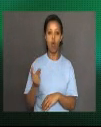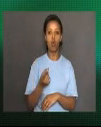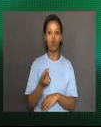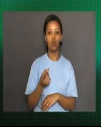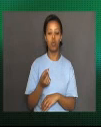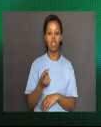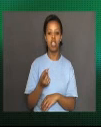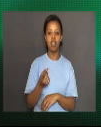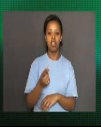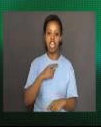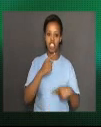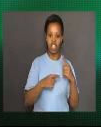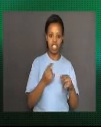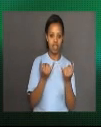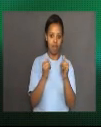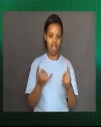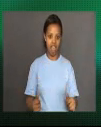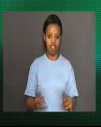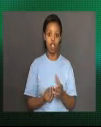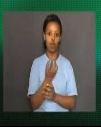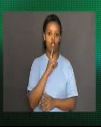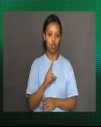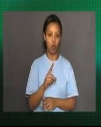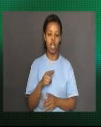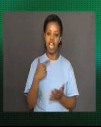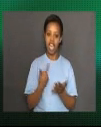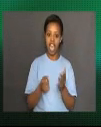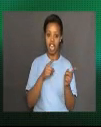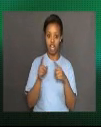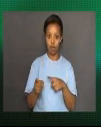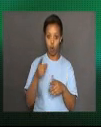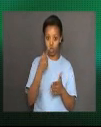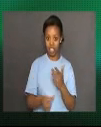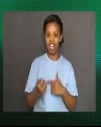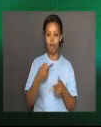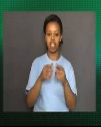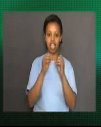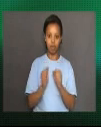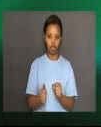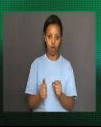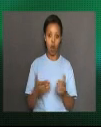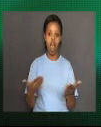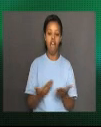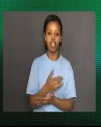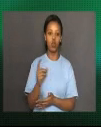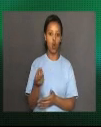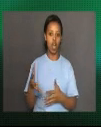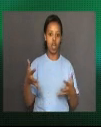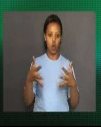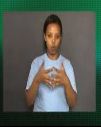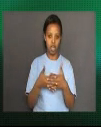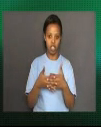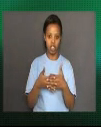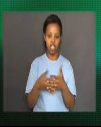of genetic variation and can even result in beneficial new combinations